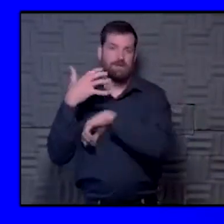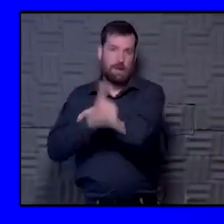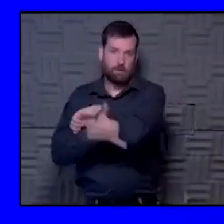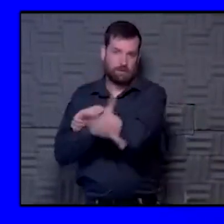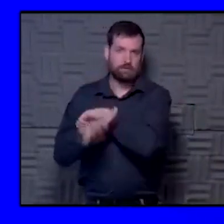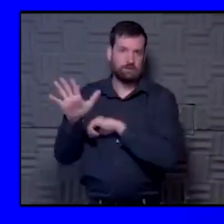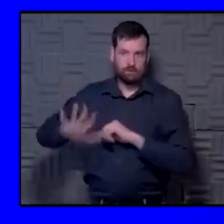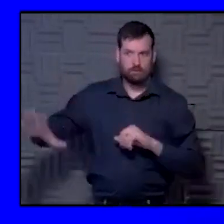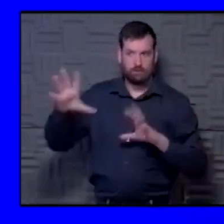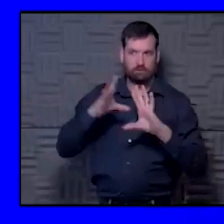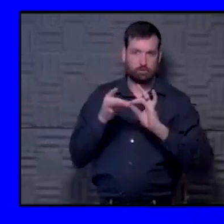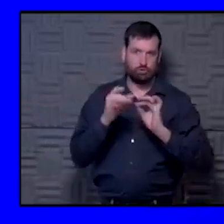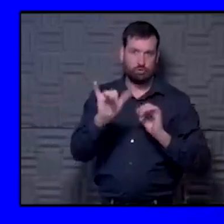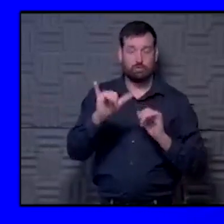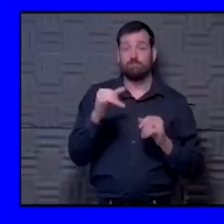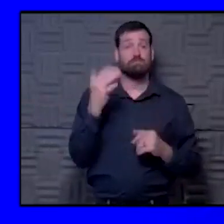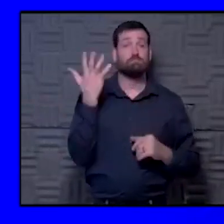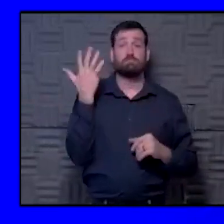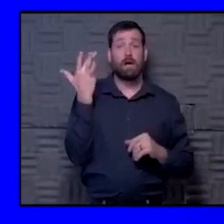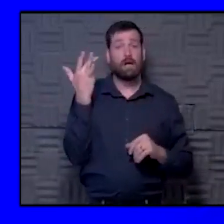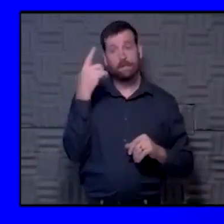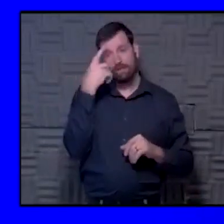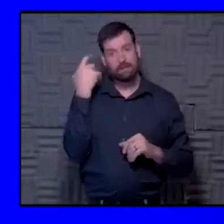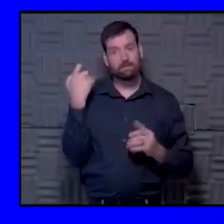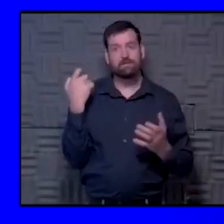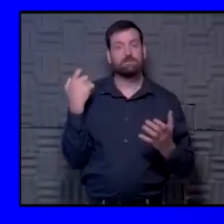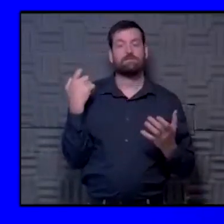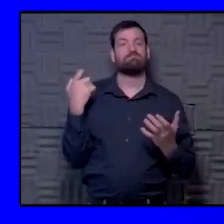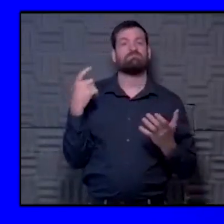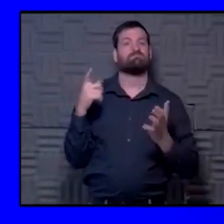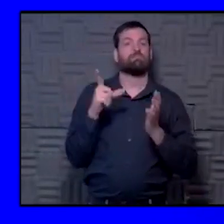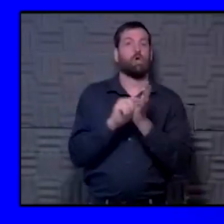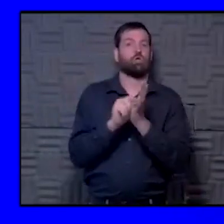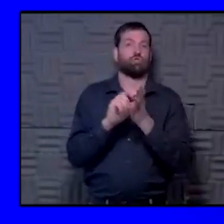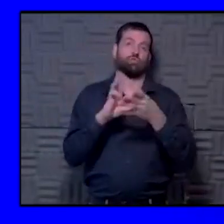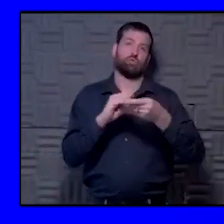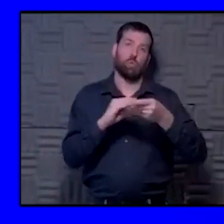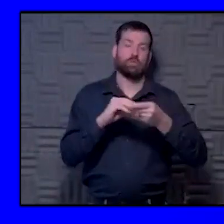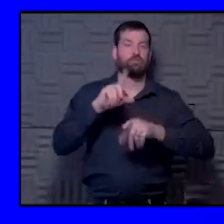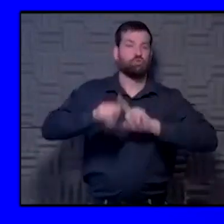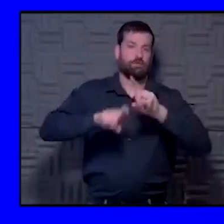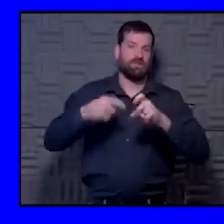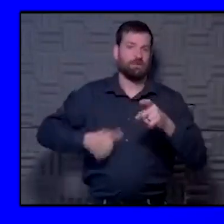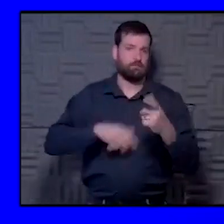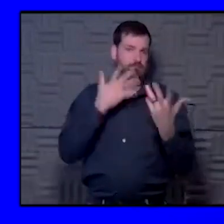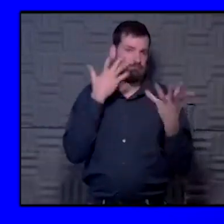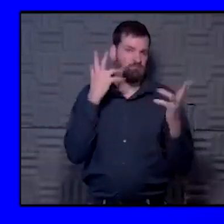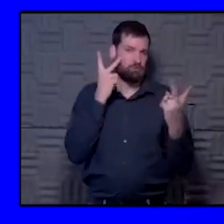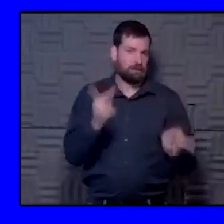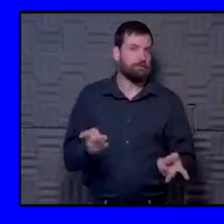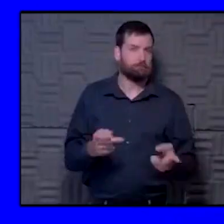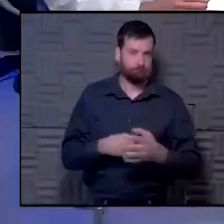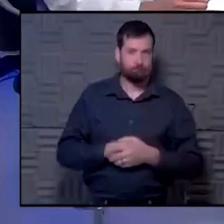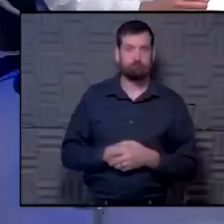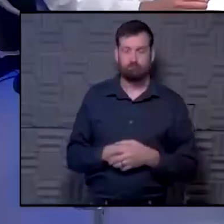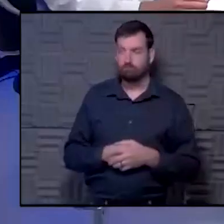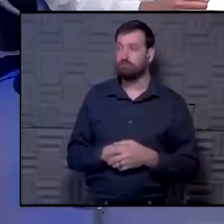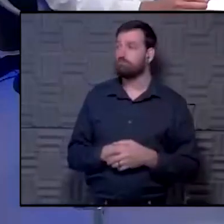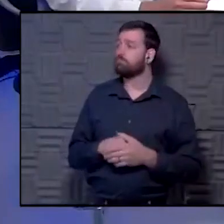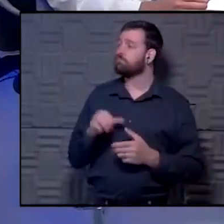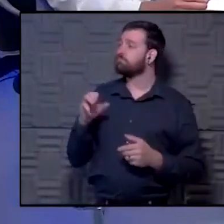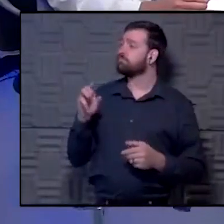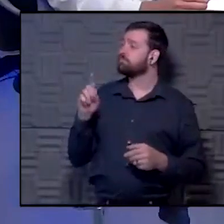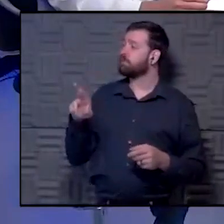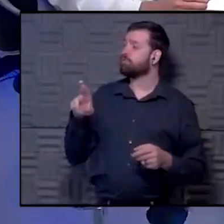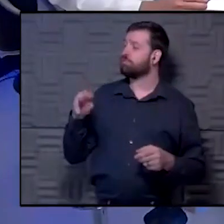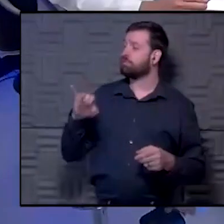as you mentioned. And again, that's just because those are the articles and the stories and the surveys that we have seen in the mainstream media. Dr. Morsch, thoughts